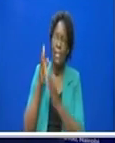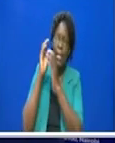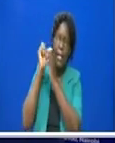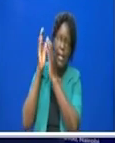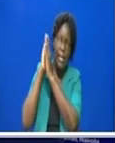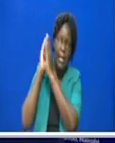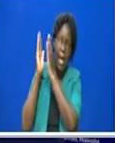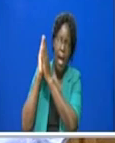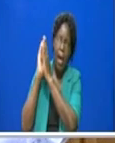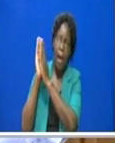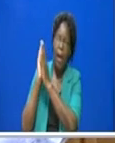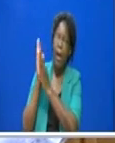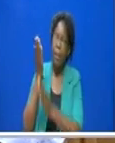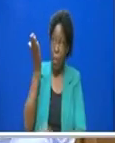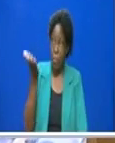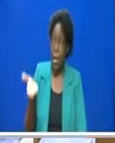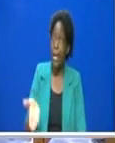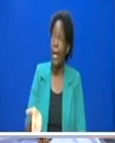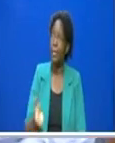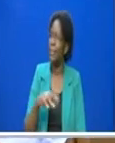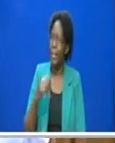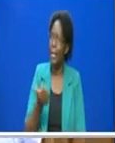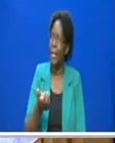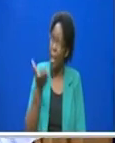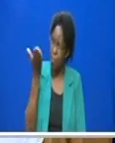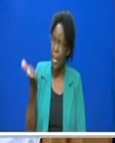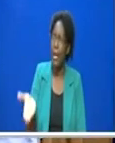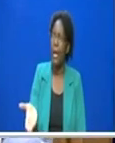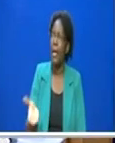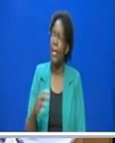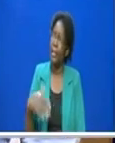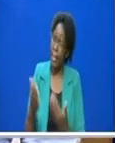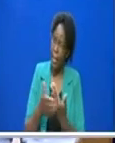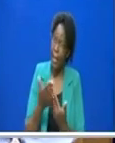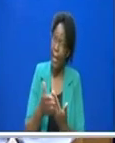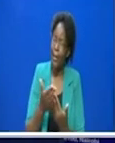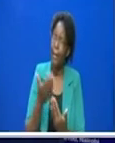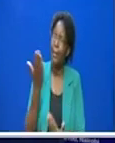Molimo. And seriously, you know, sharing is caring. Sharing what?